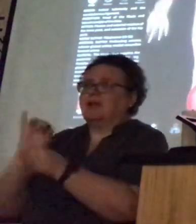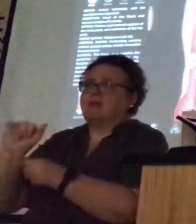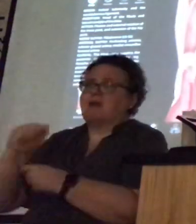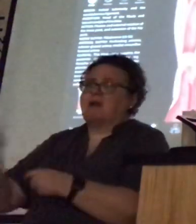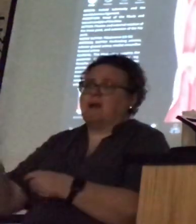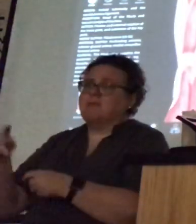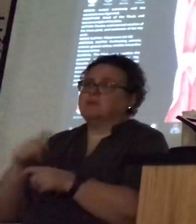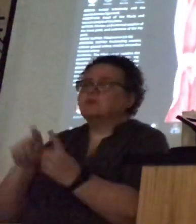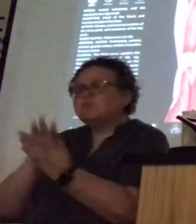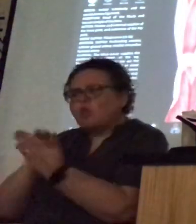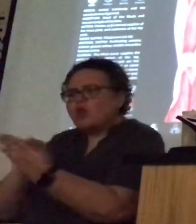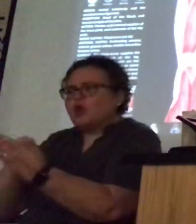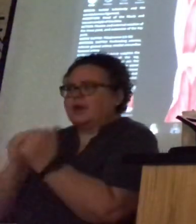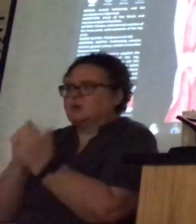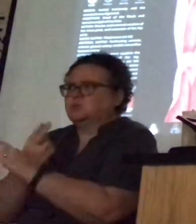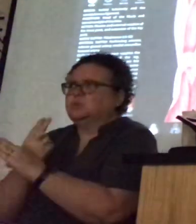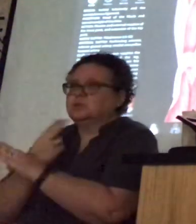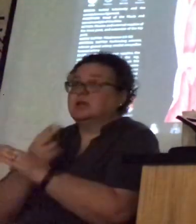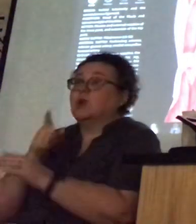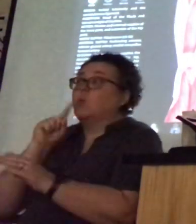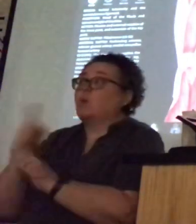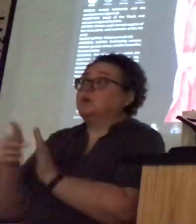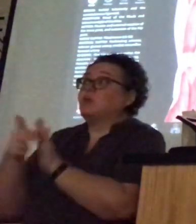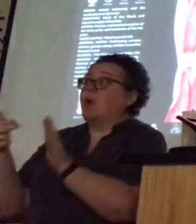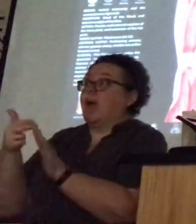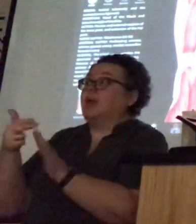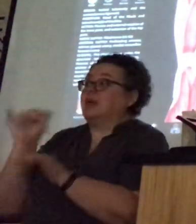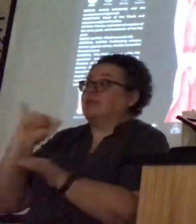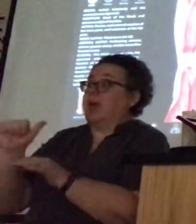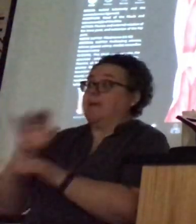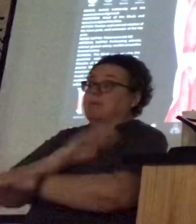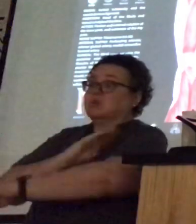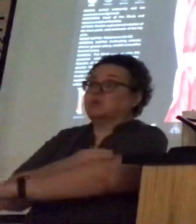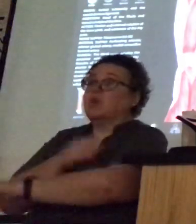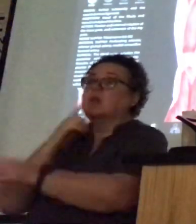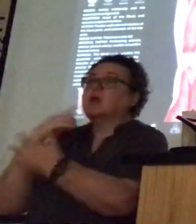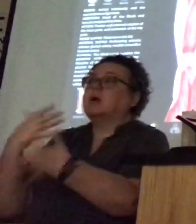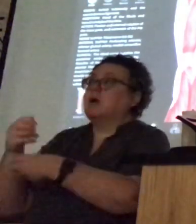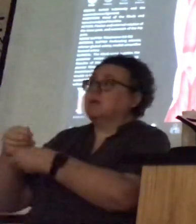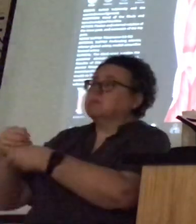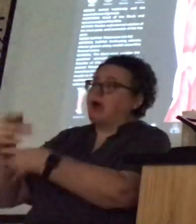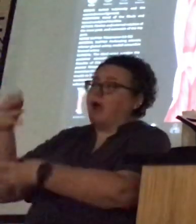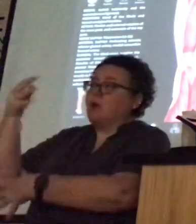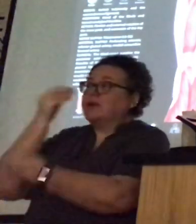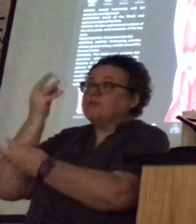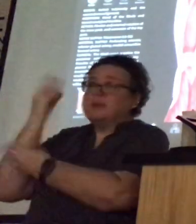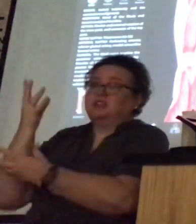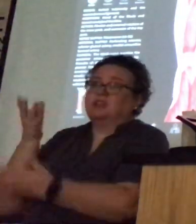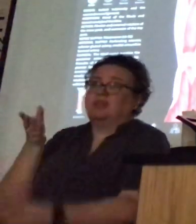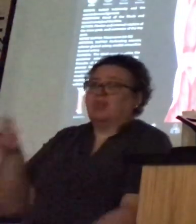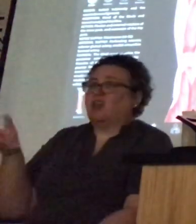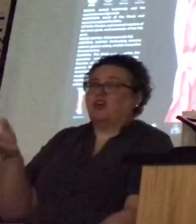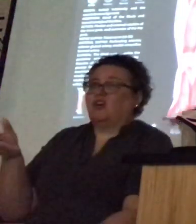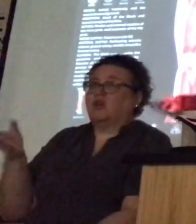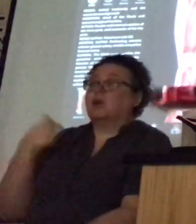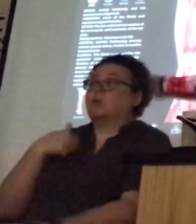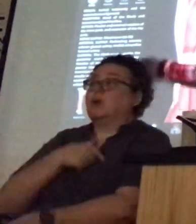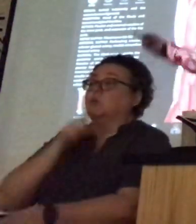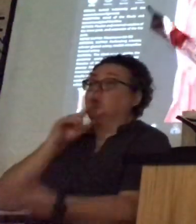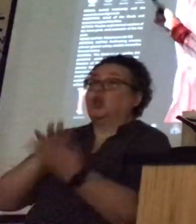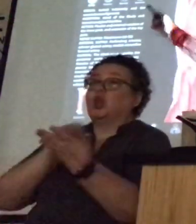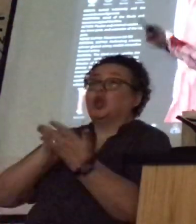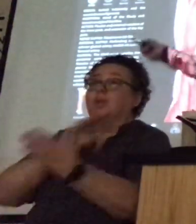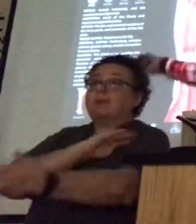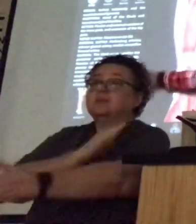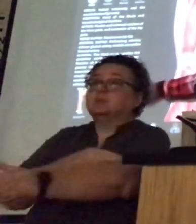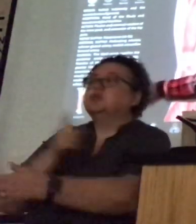When you highlight a muscle, it gives you all kinds of information. When we get to muscles, you'll see how